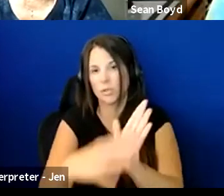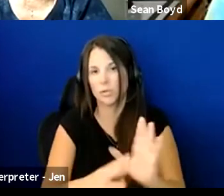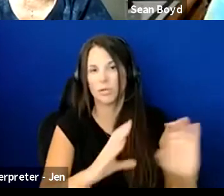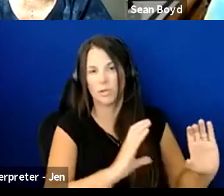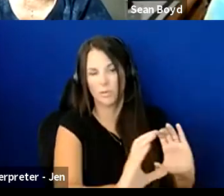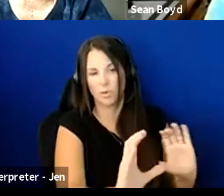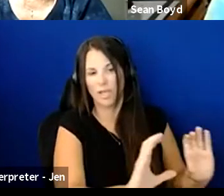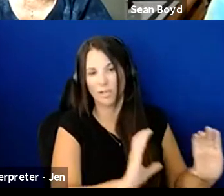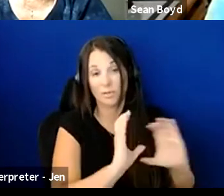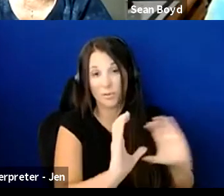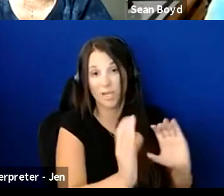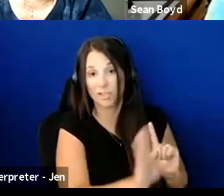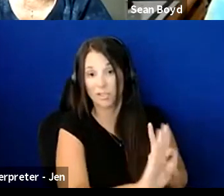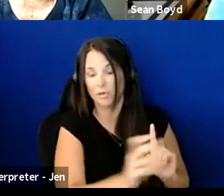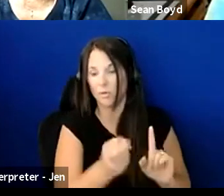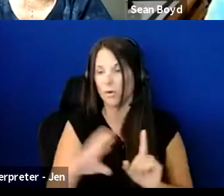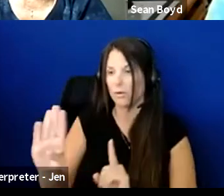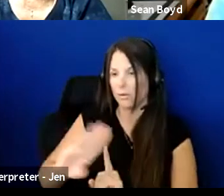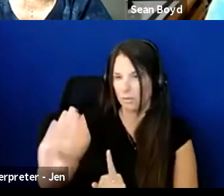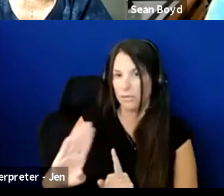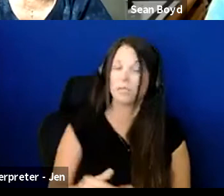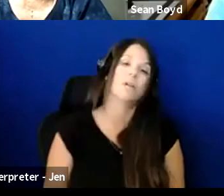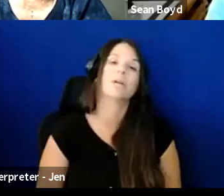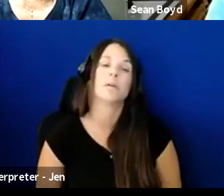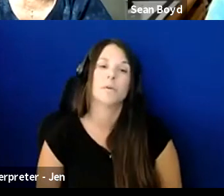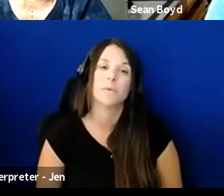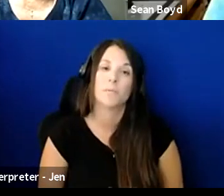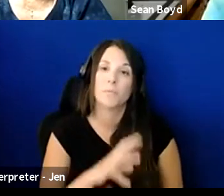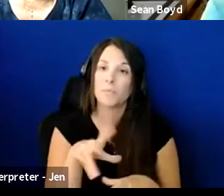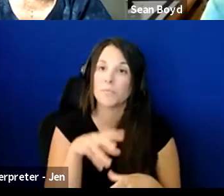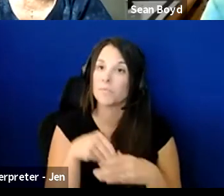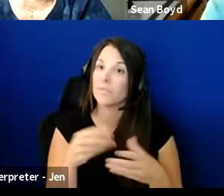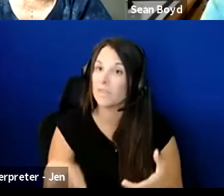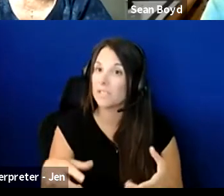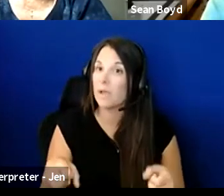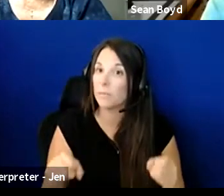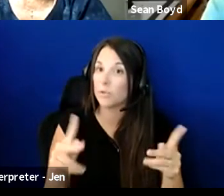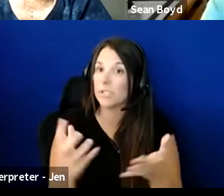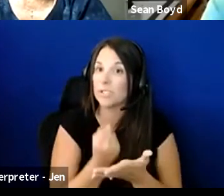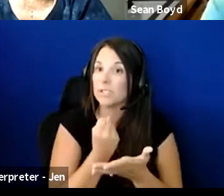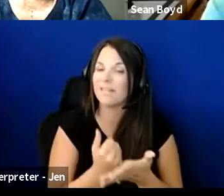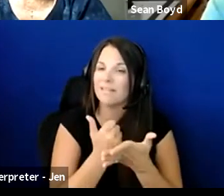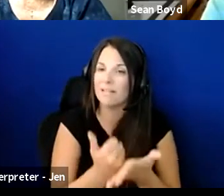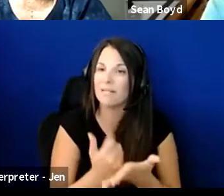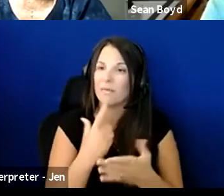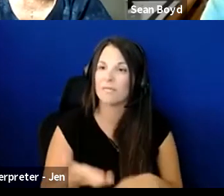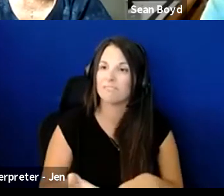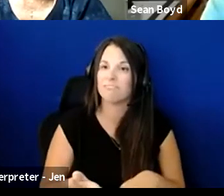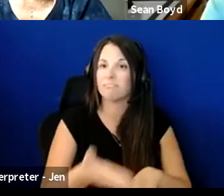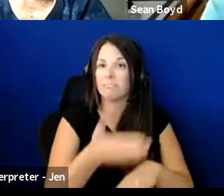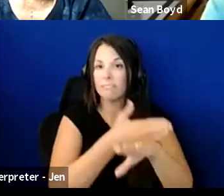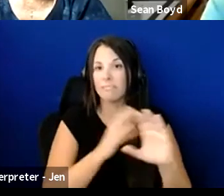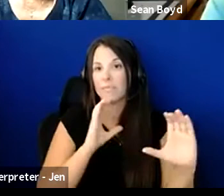Participating in these opportunities have they help to increase communication in your